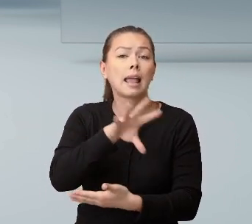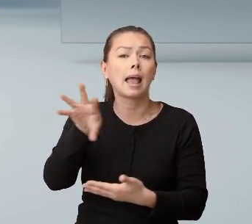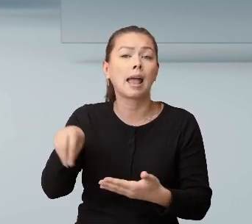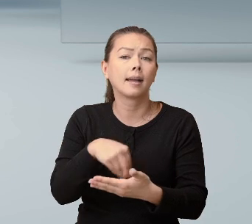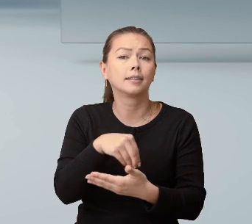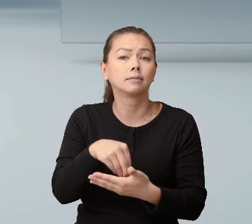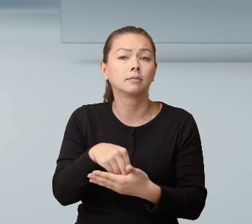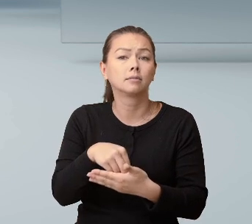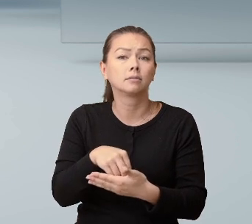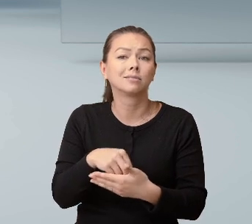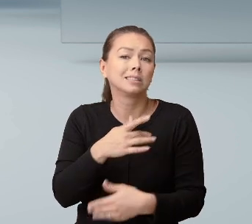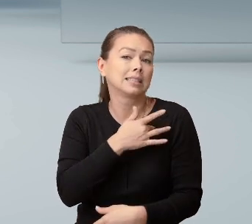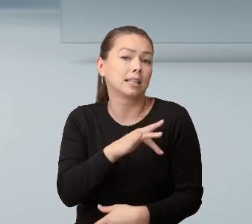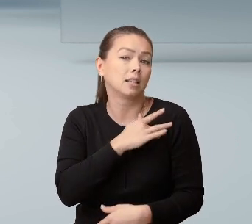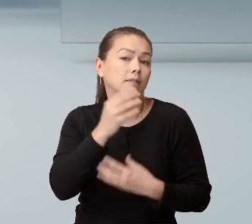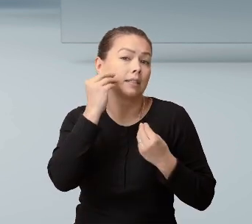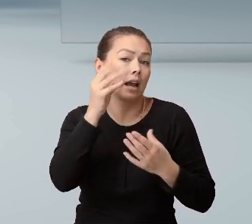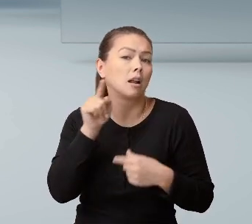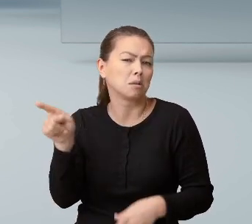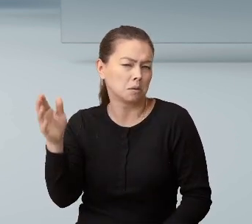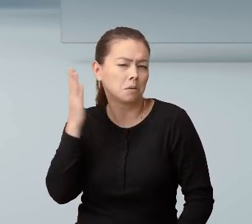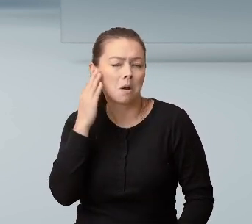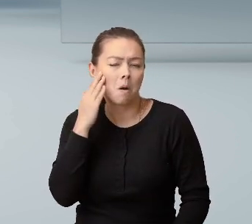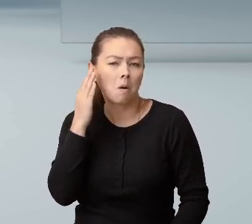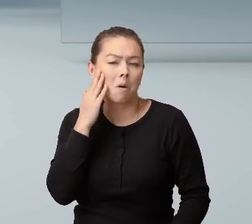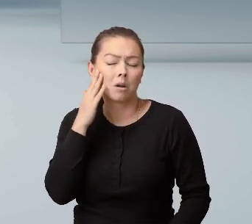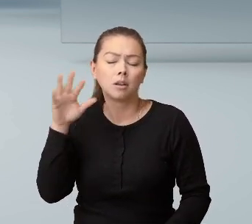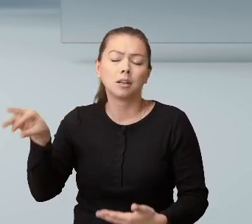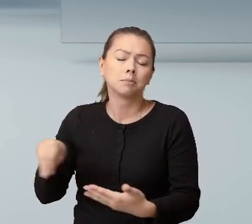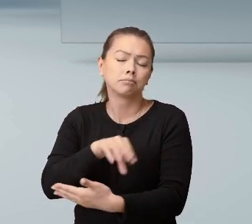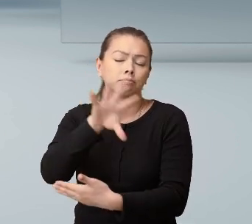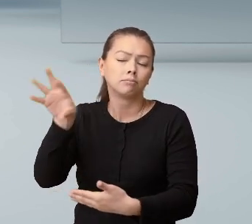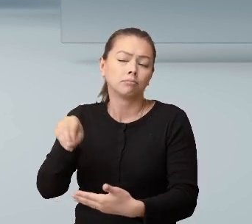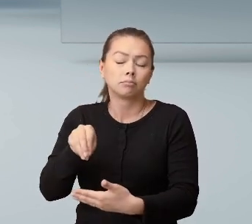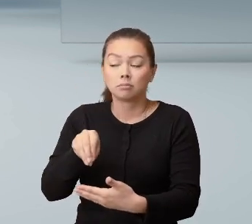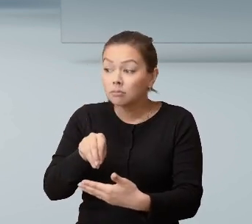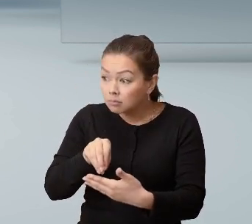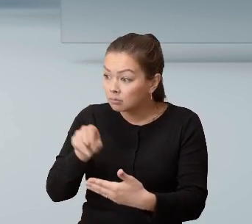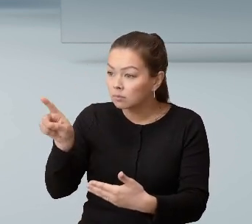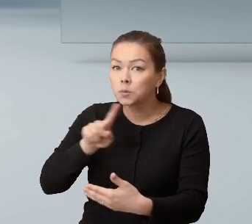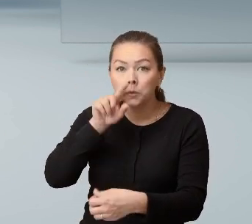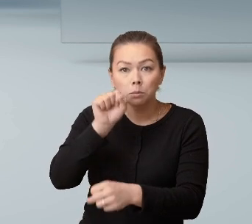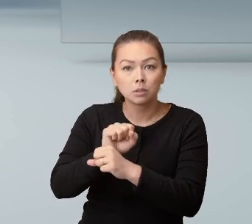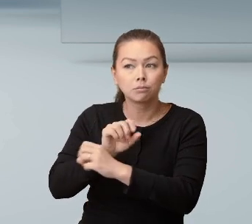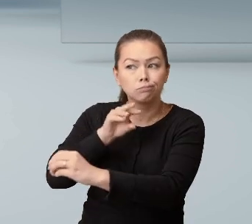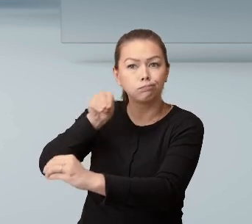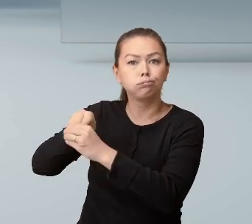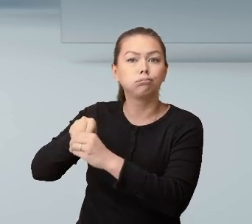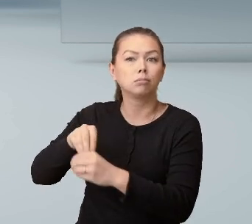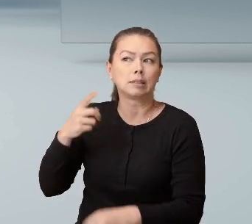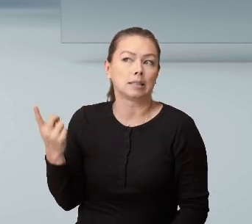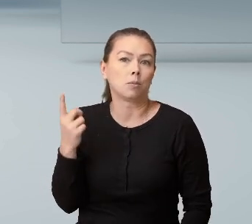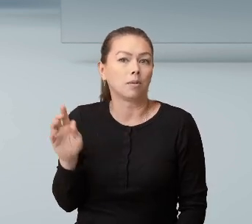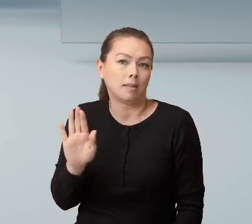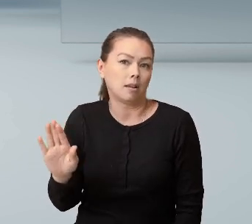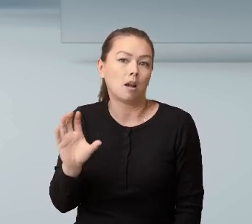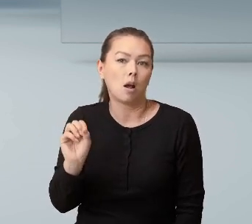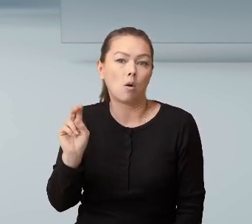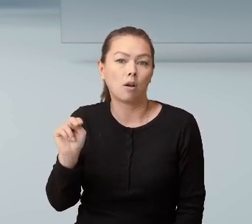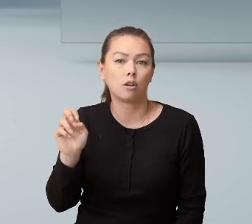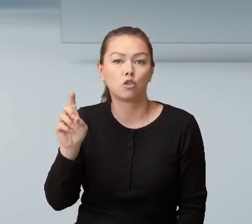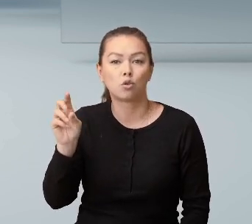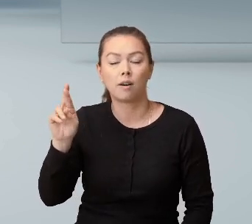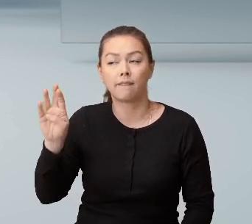know they have, and they found it in unusual places, like squirreled away in somebody's OneDrive that shouldn't be there against company policy.